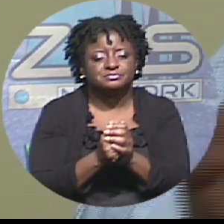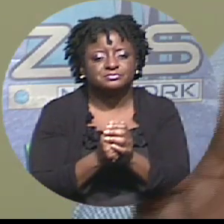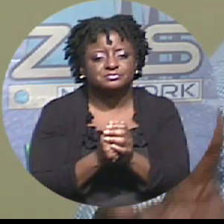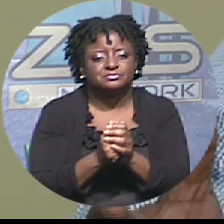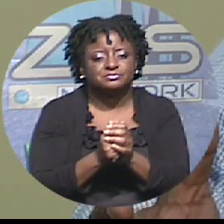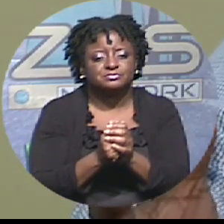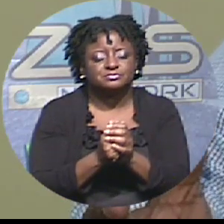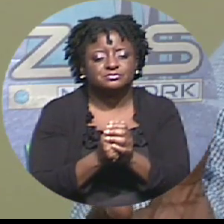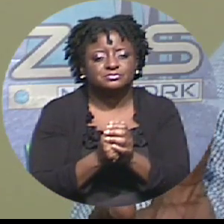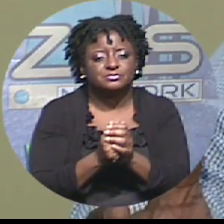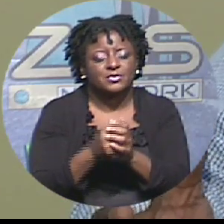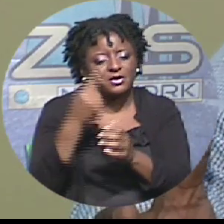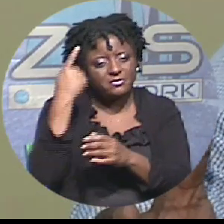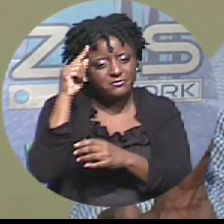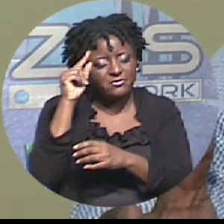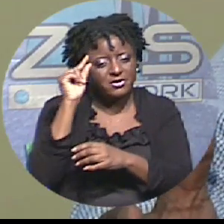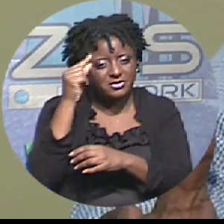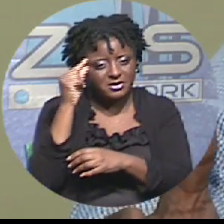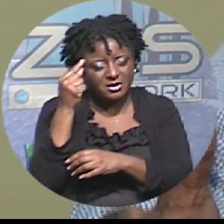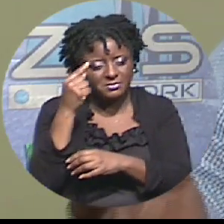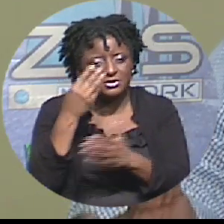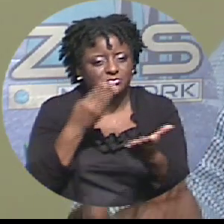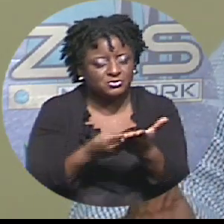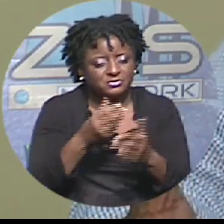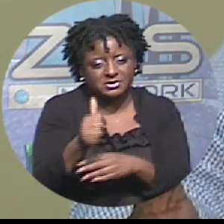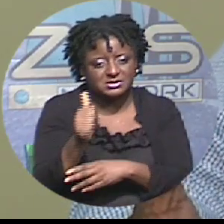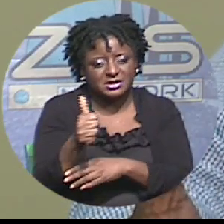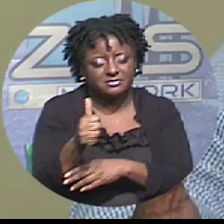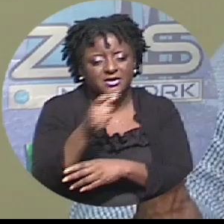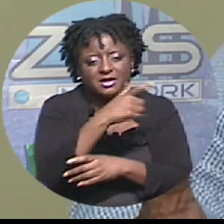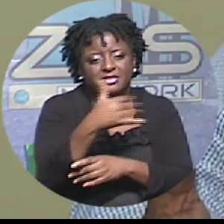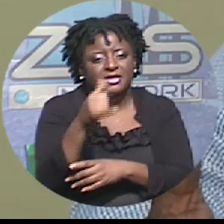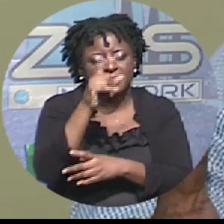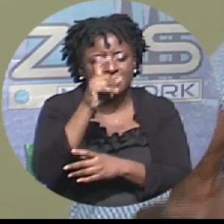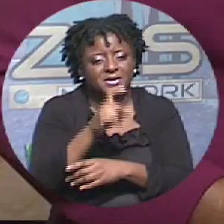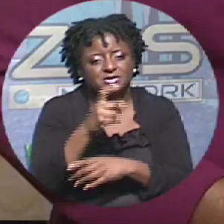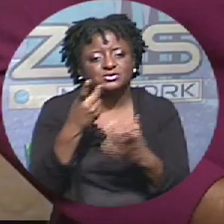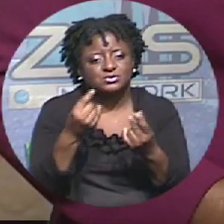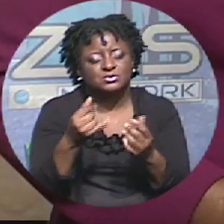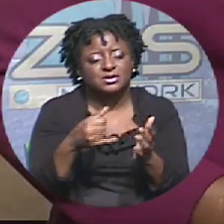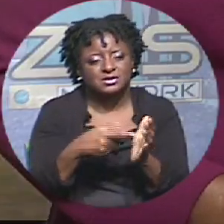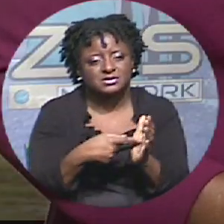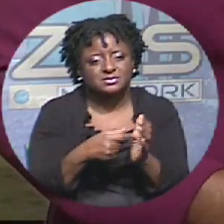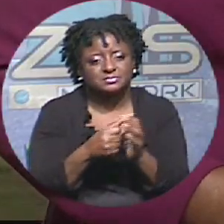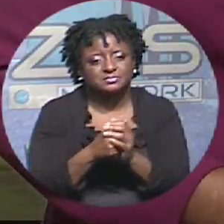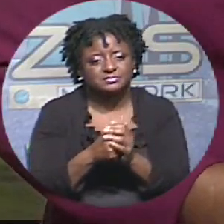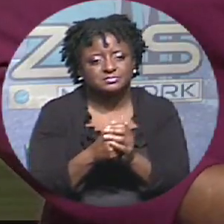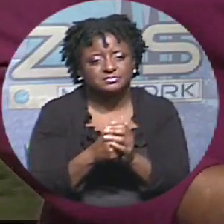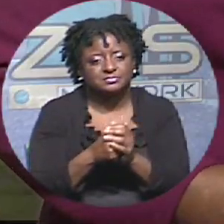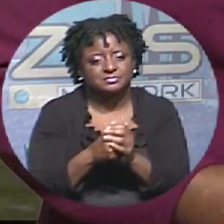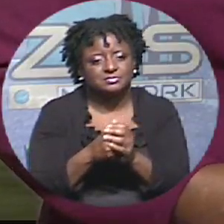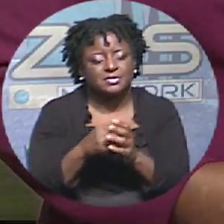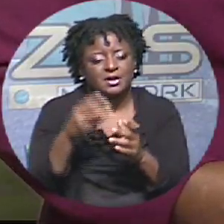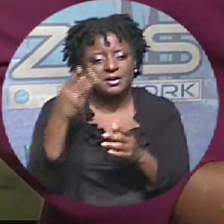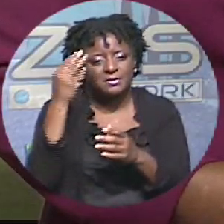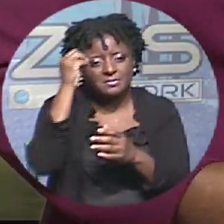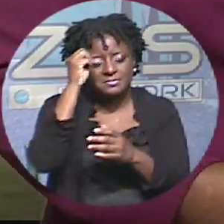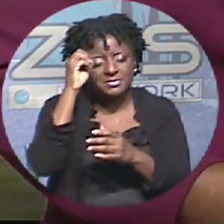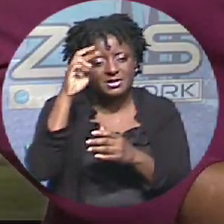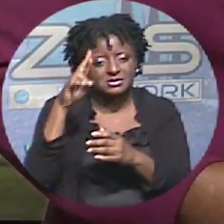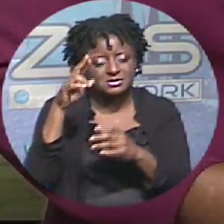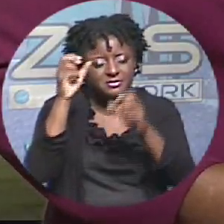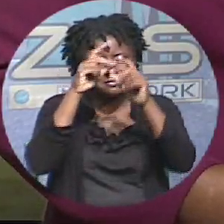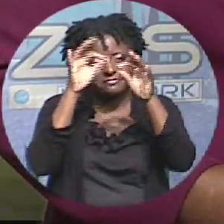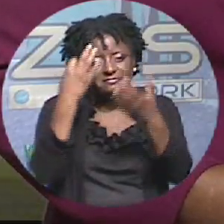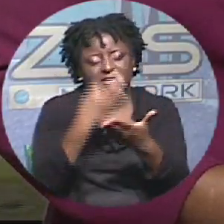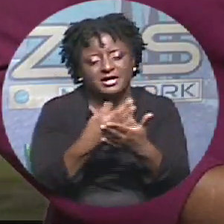the government's own credibility in this process, they must release the details. State Minister of Finance, the Honorable Michael Halkidis, told members of the